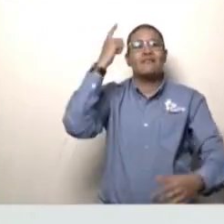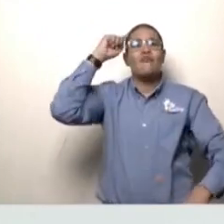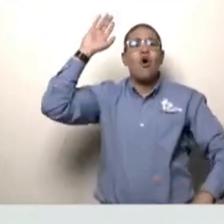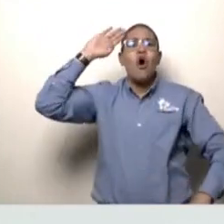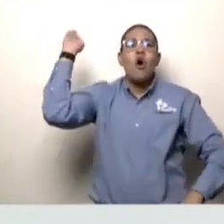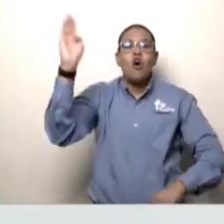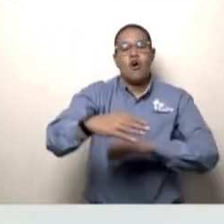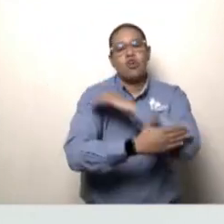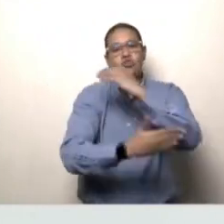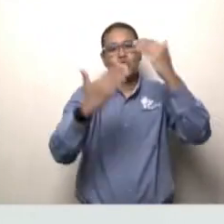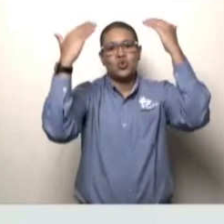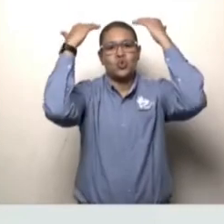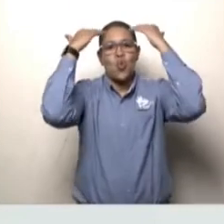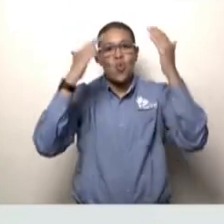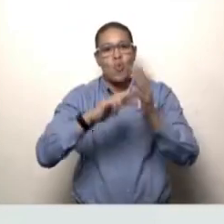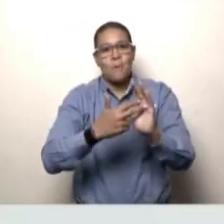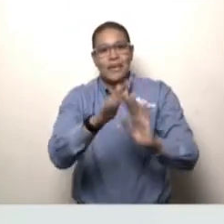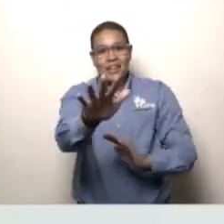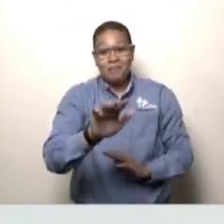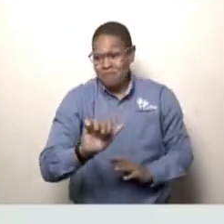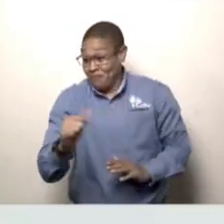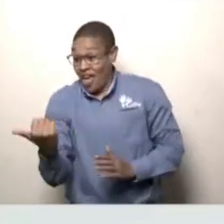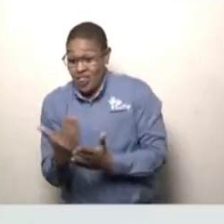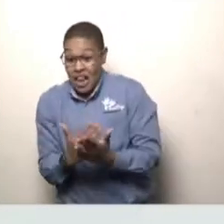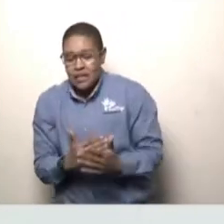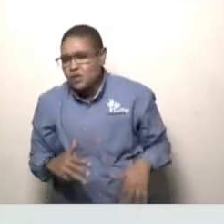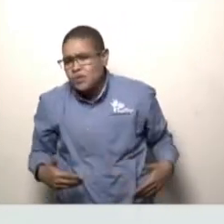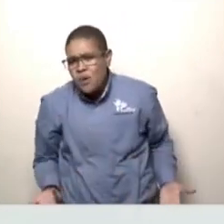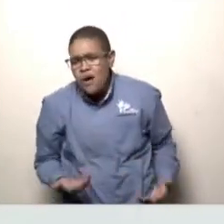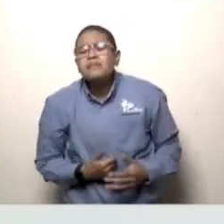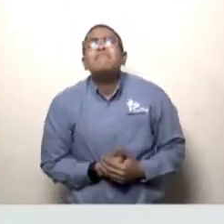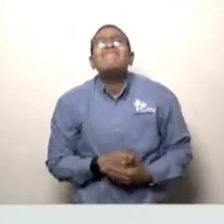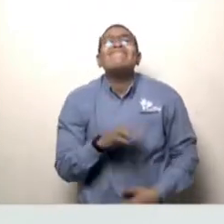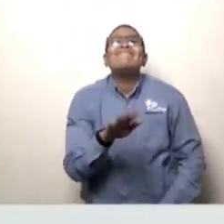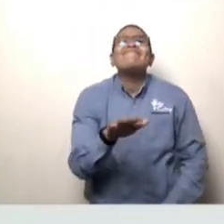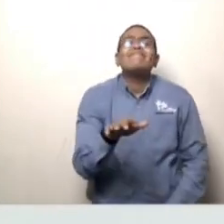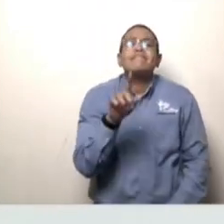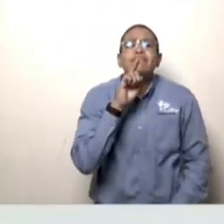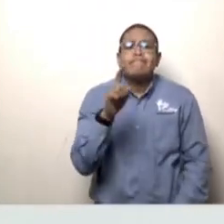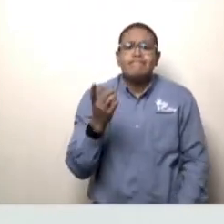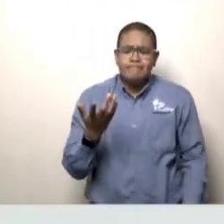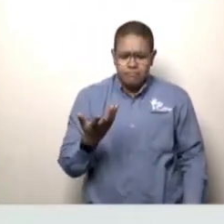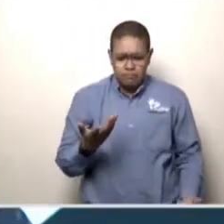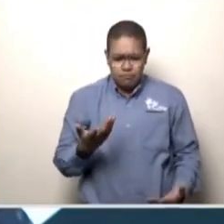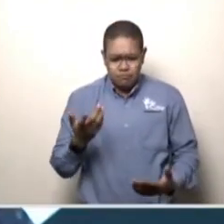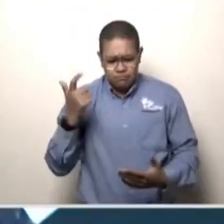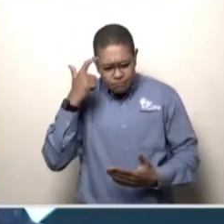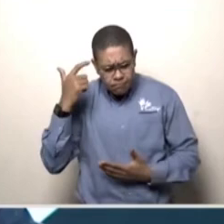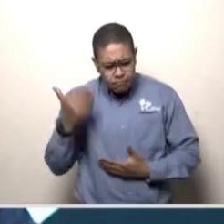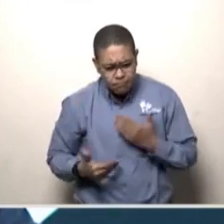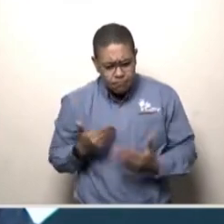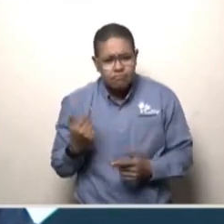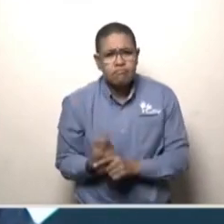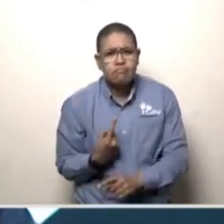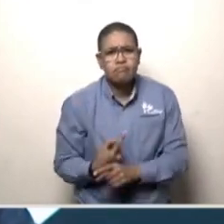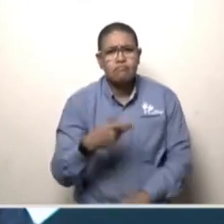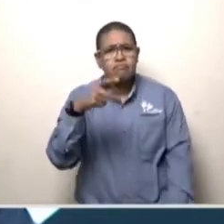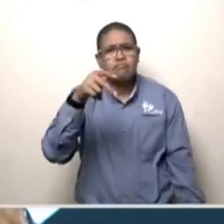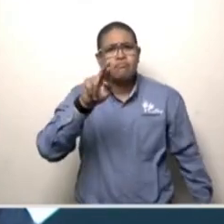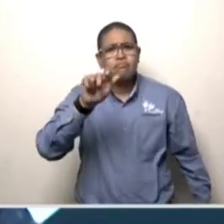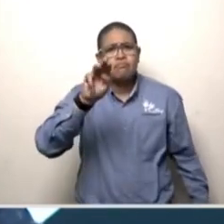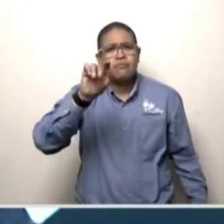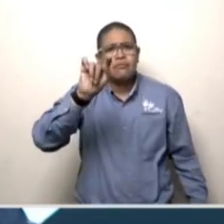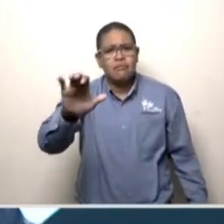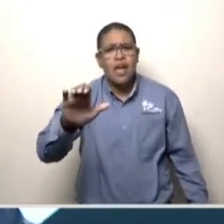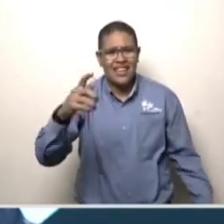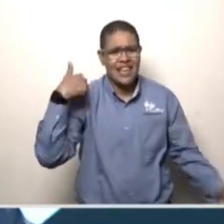all countries. The other lesson is to be pragmatic. And I think if you were to